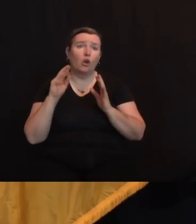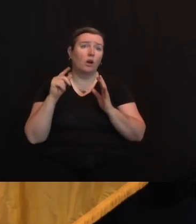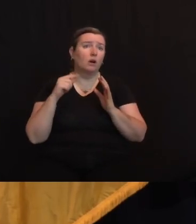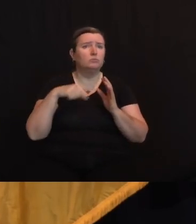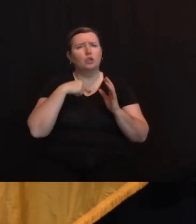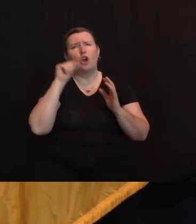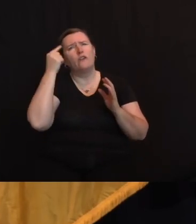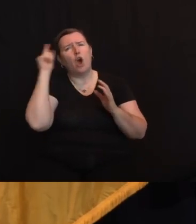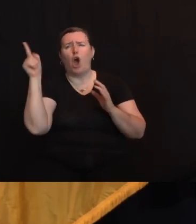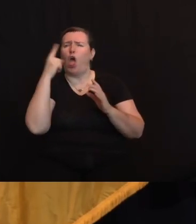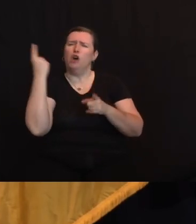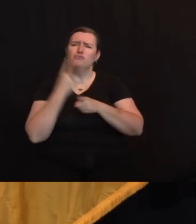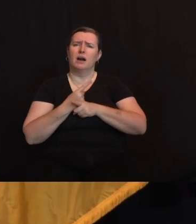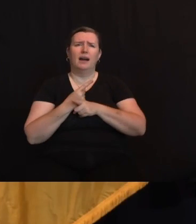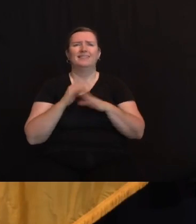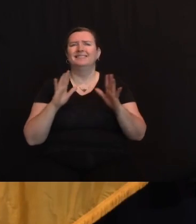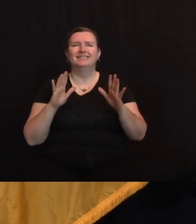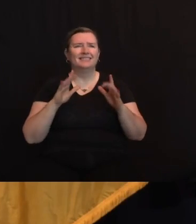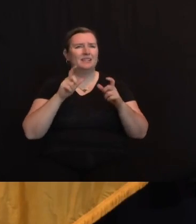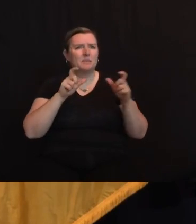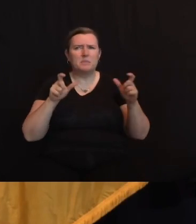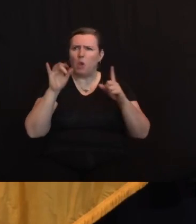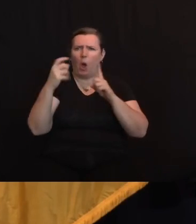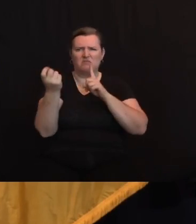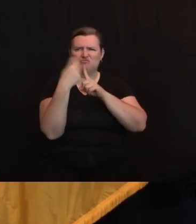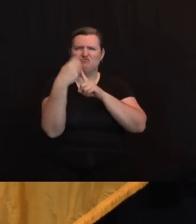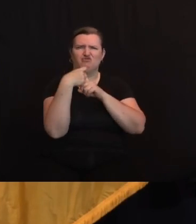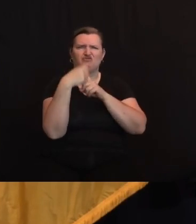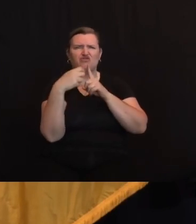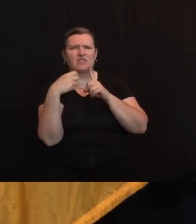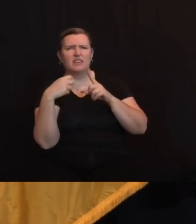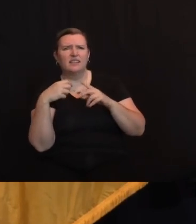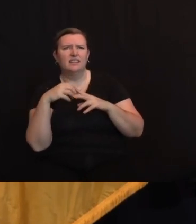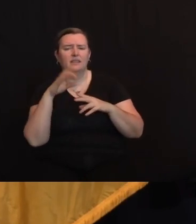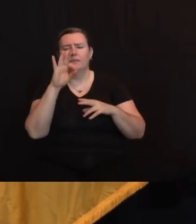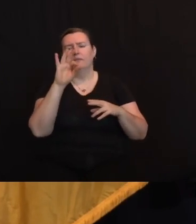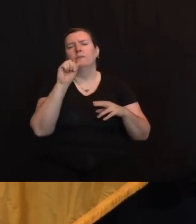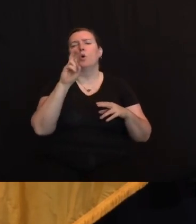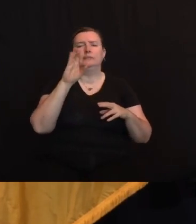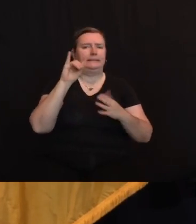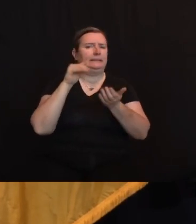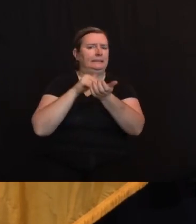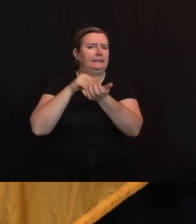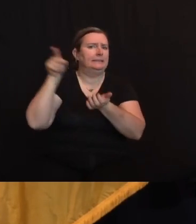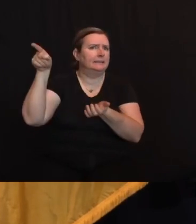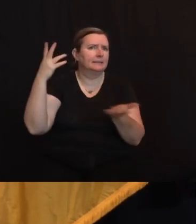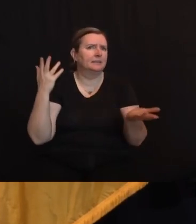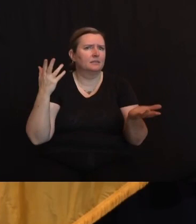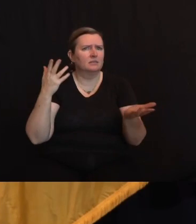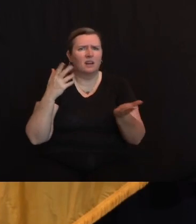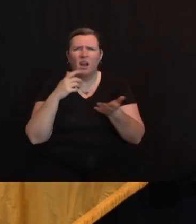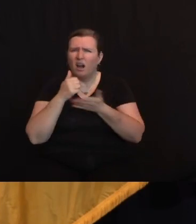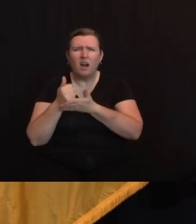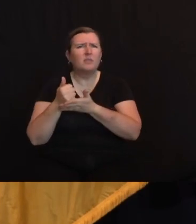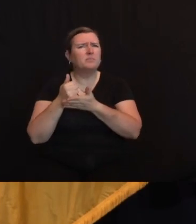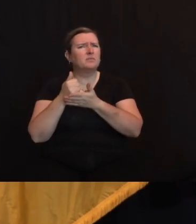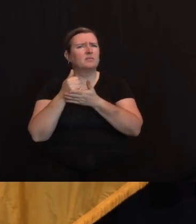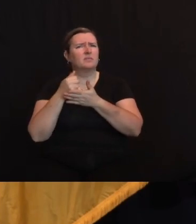this attacking of Tony Fauci, who has dedicated his life to things like AIDS and Ebola, and now